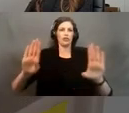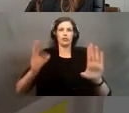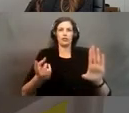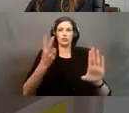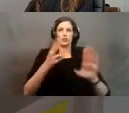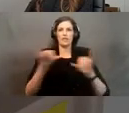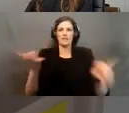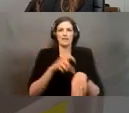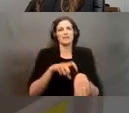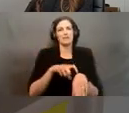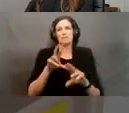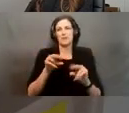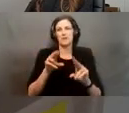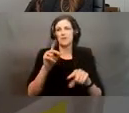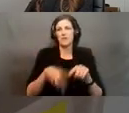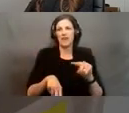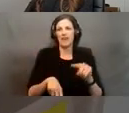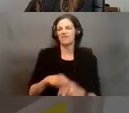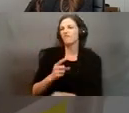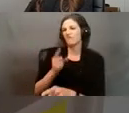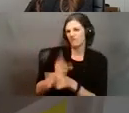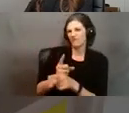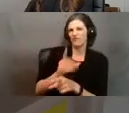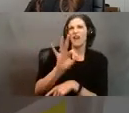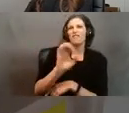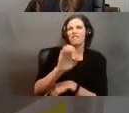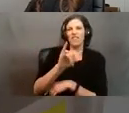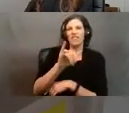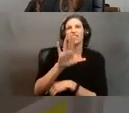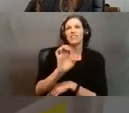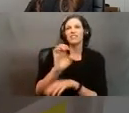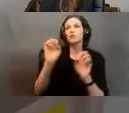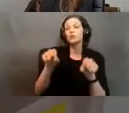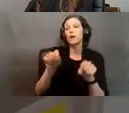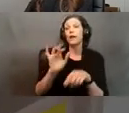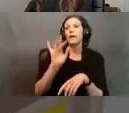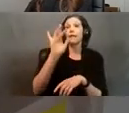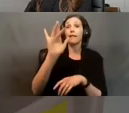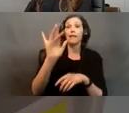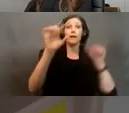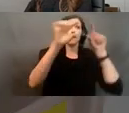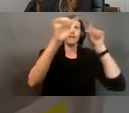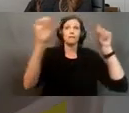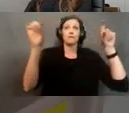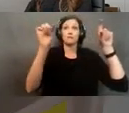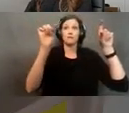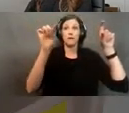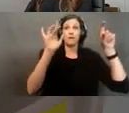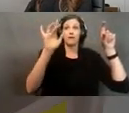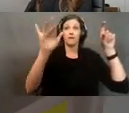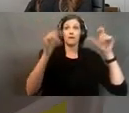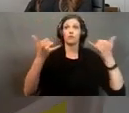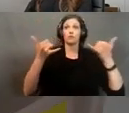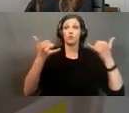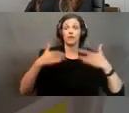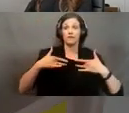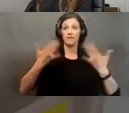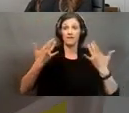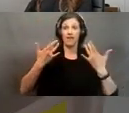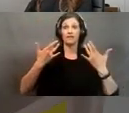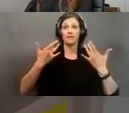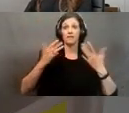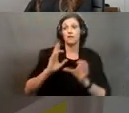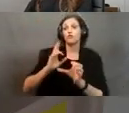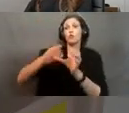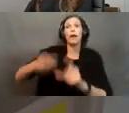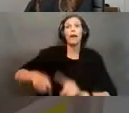That's correct, Felice. You can always click back up into the main toolbar at the top and click today's events and move into a different